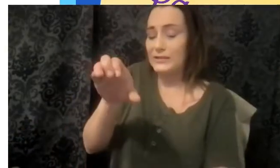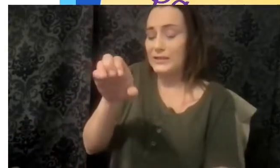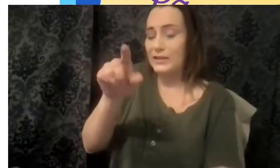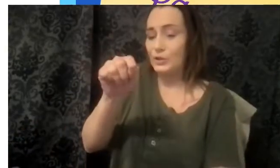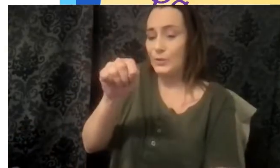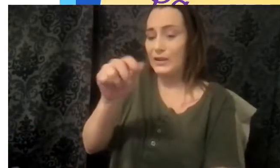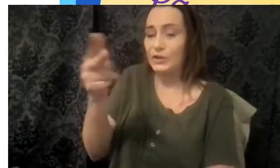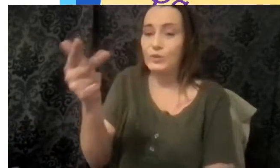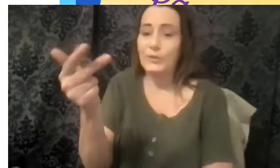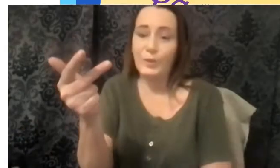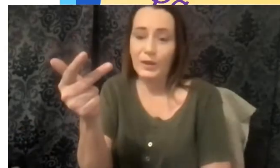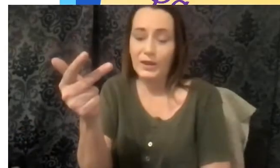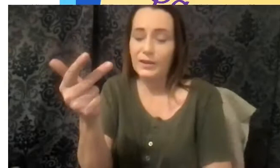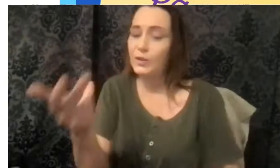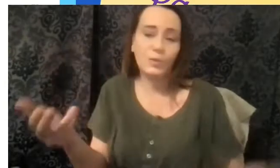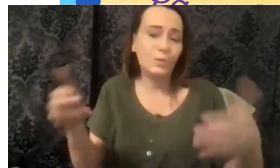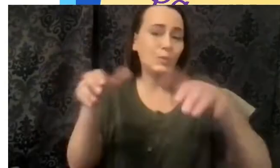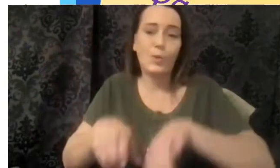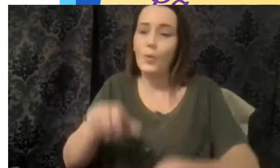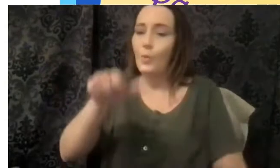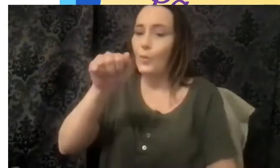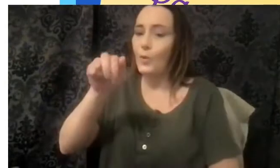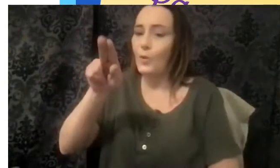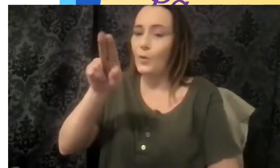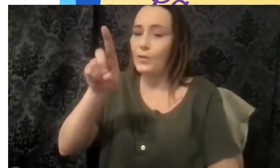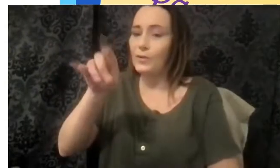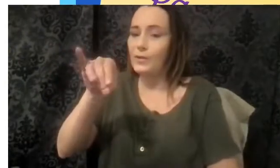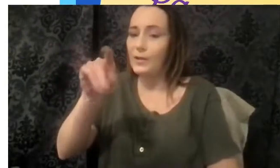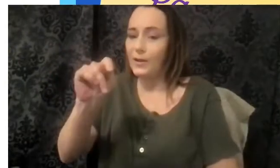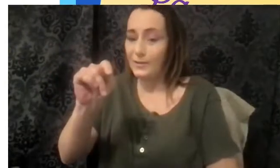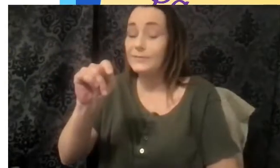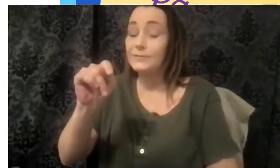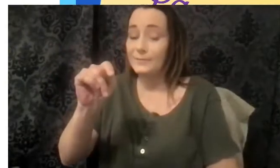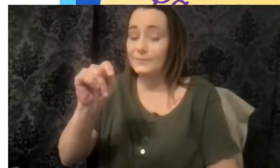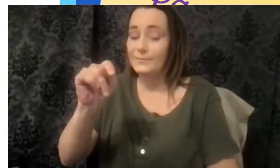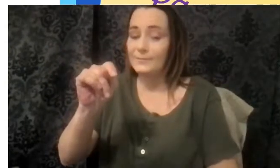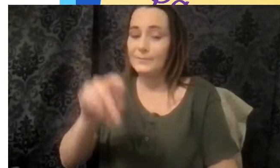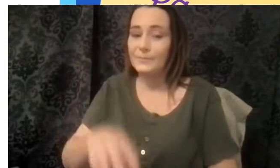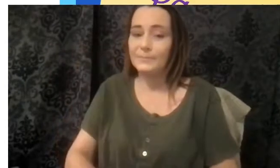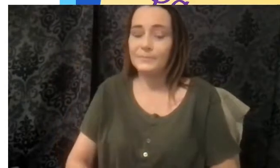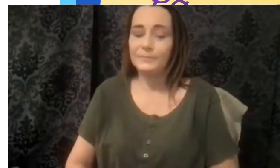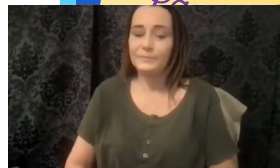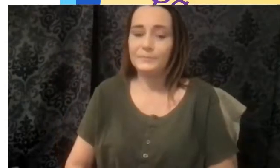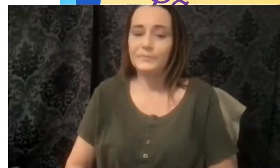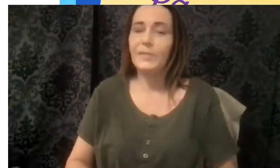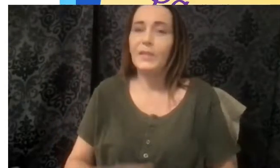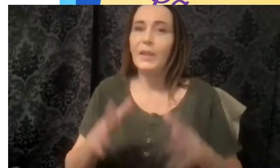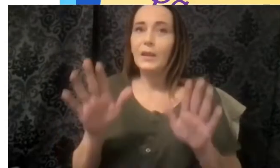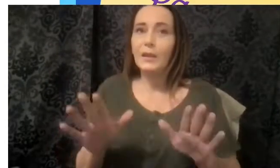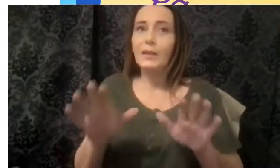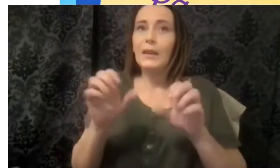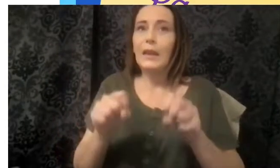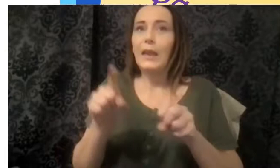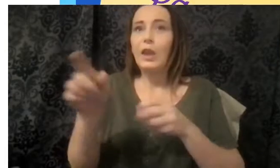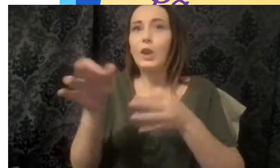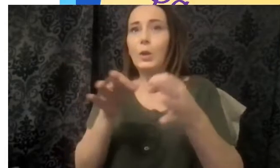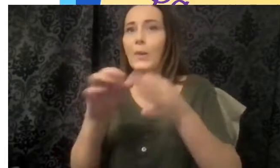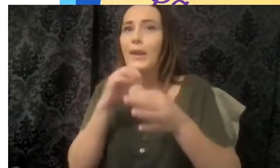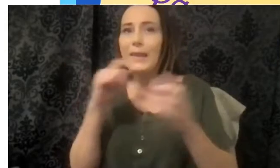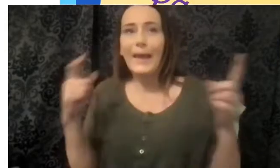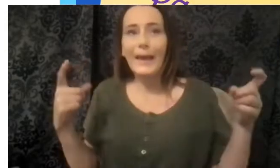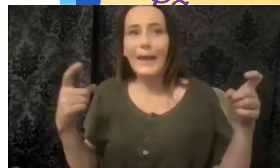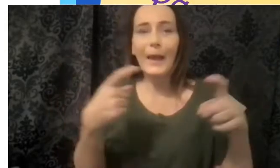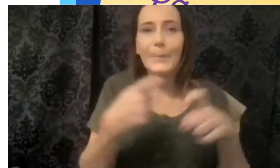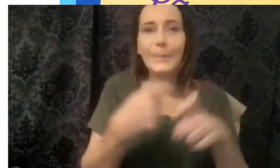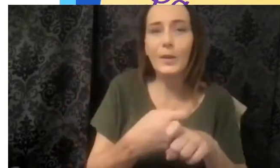2023. Can you put in not too complicated terms what the